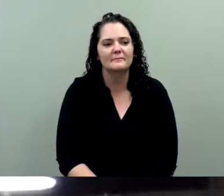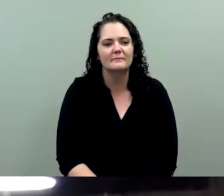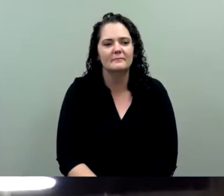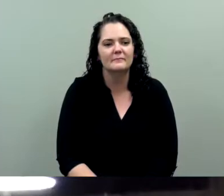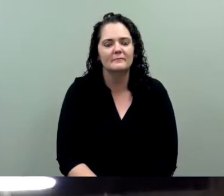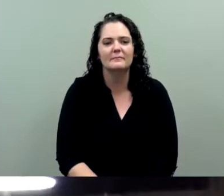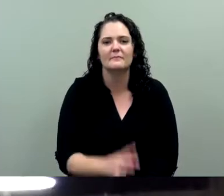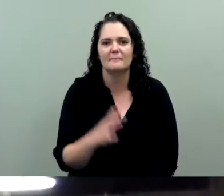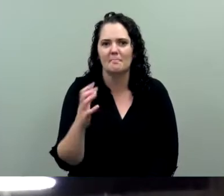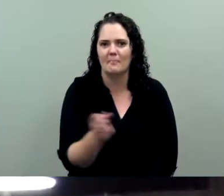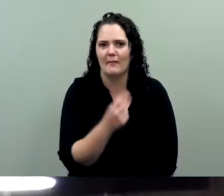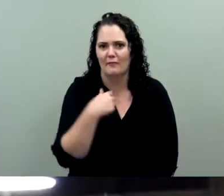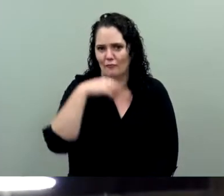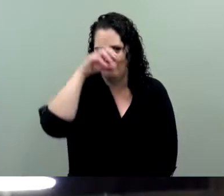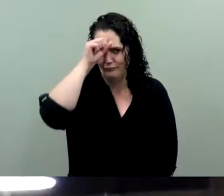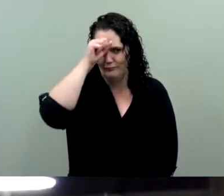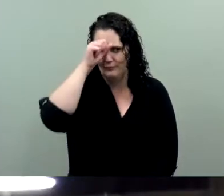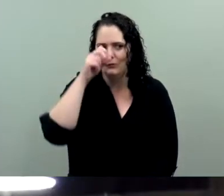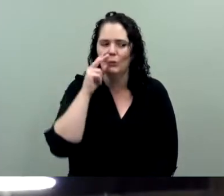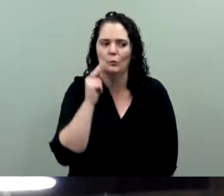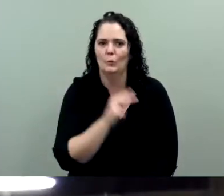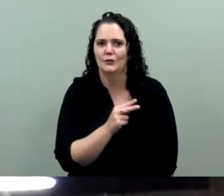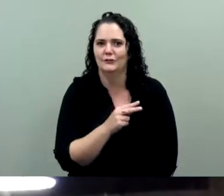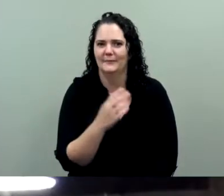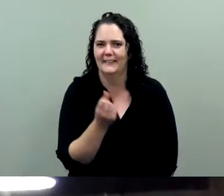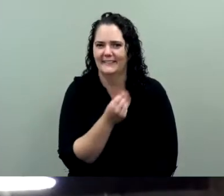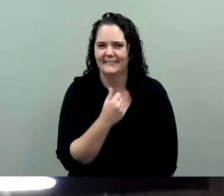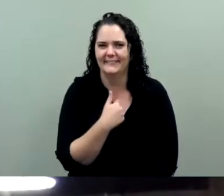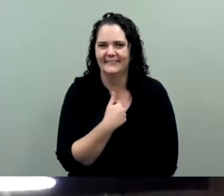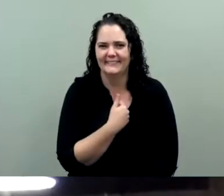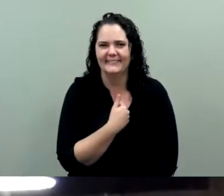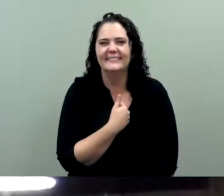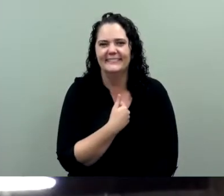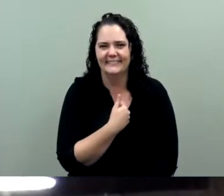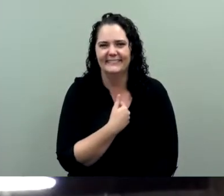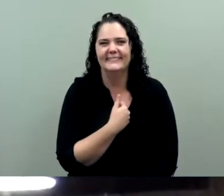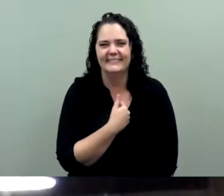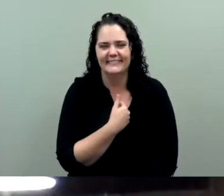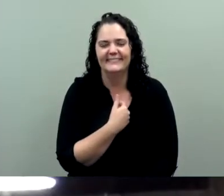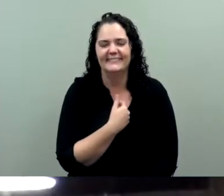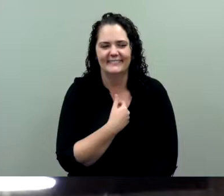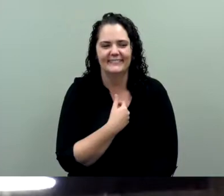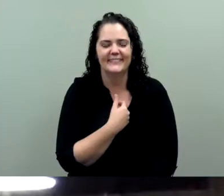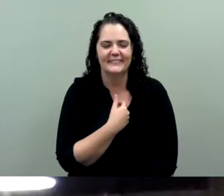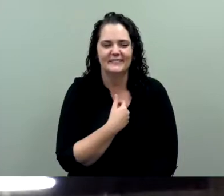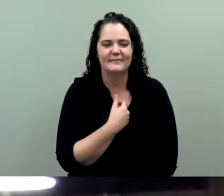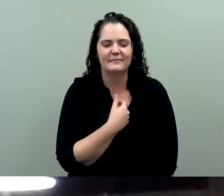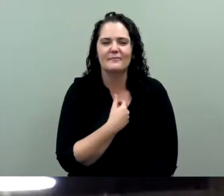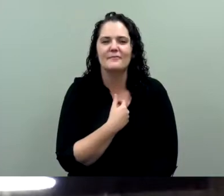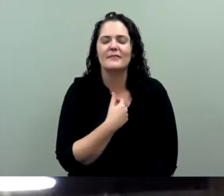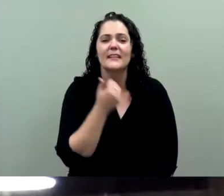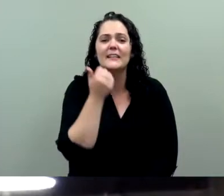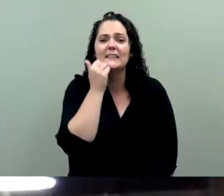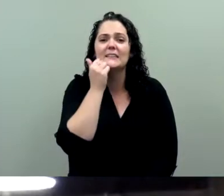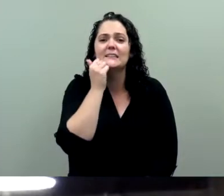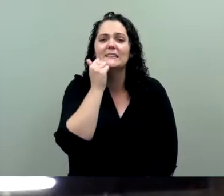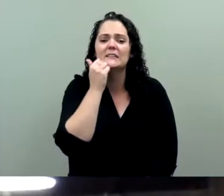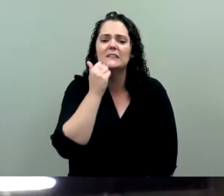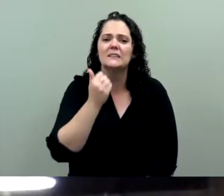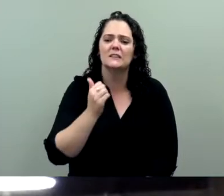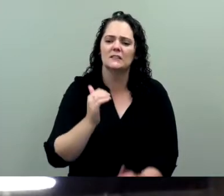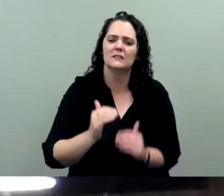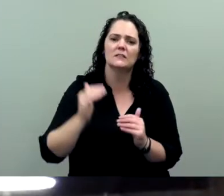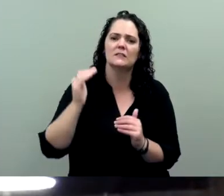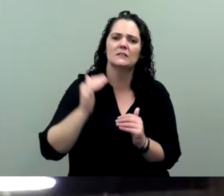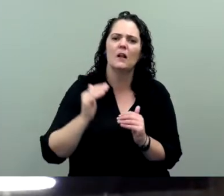keep my eye on it so it doesn't cook off too much. I'm going to turn it to a low heat there